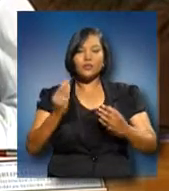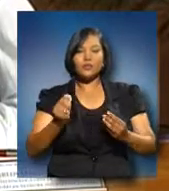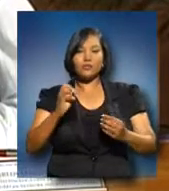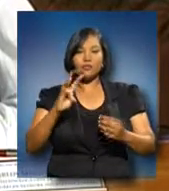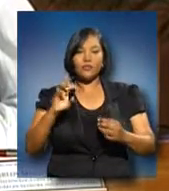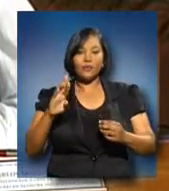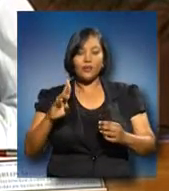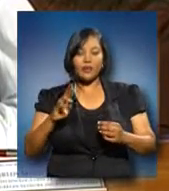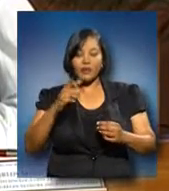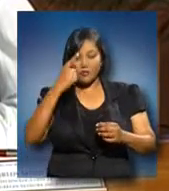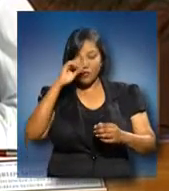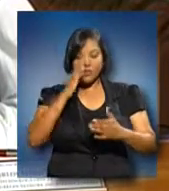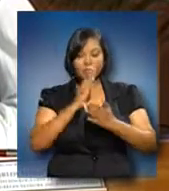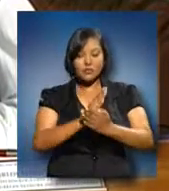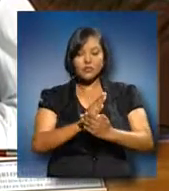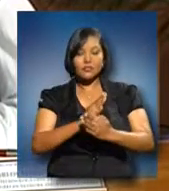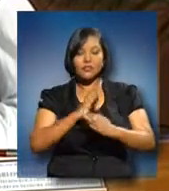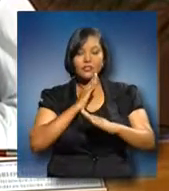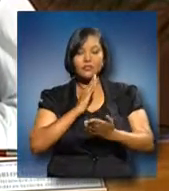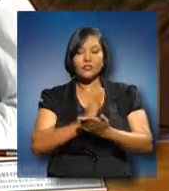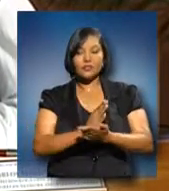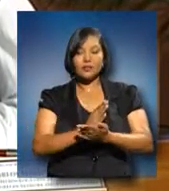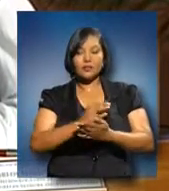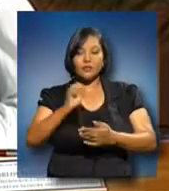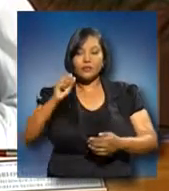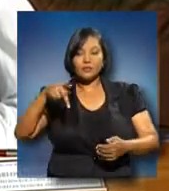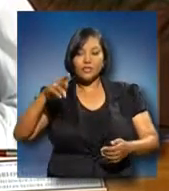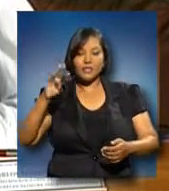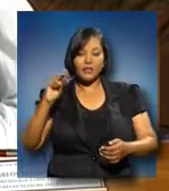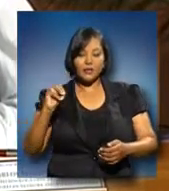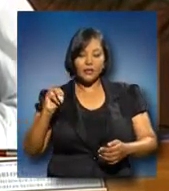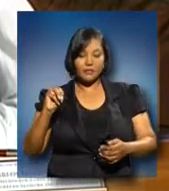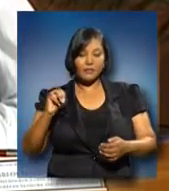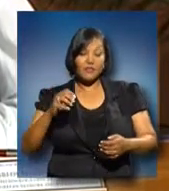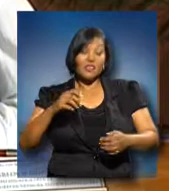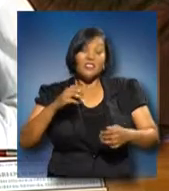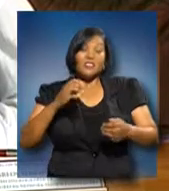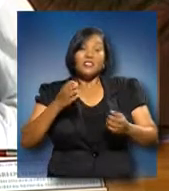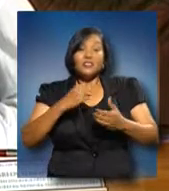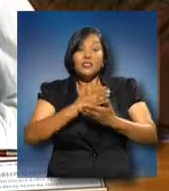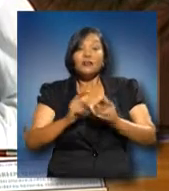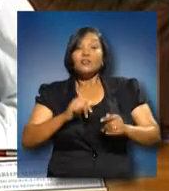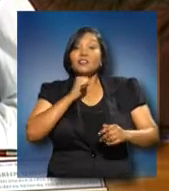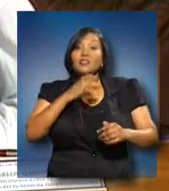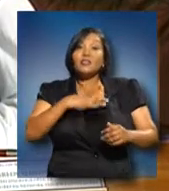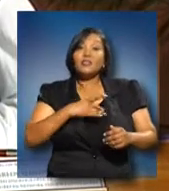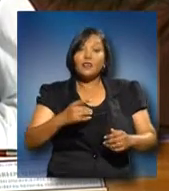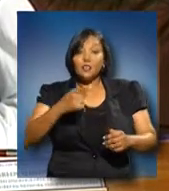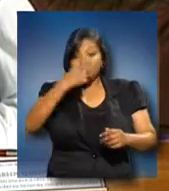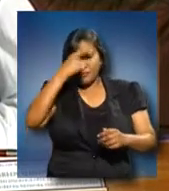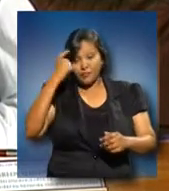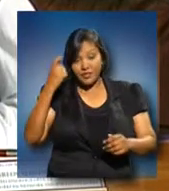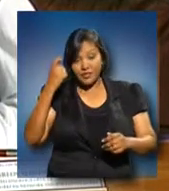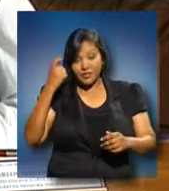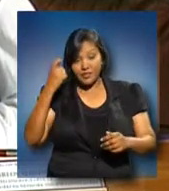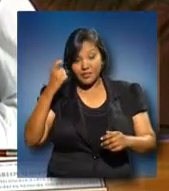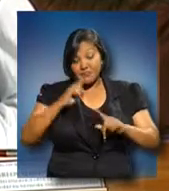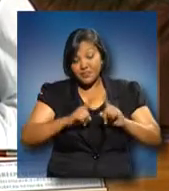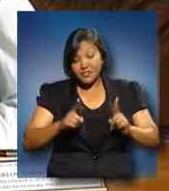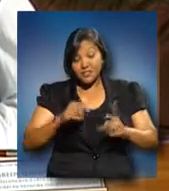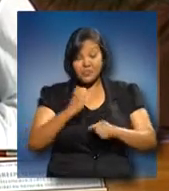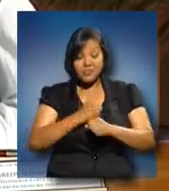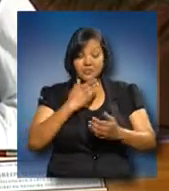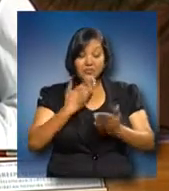called usually port 25 management. It's a kind of controversial technique to control spam, but it's extremely